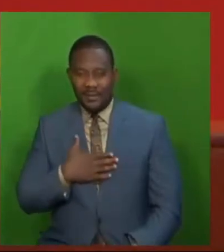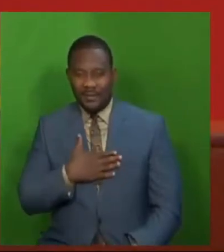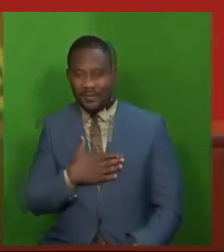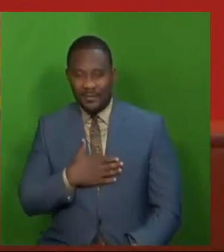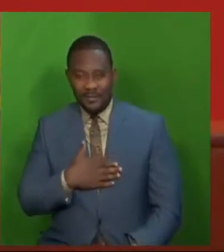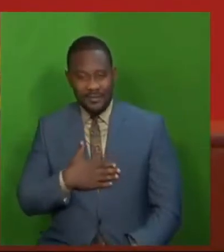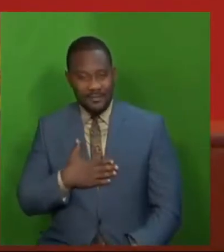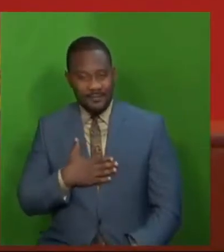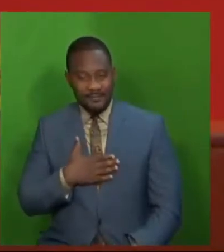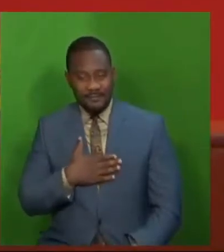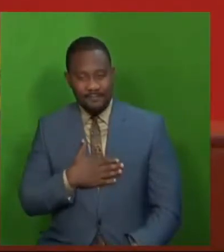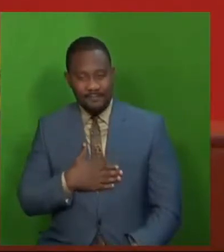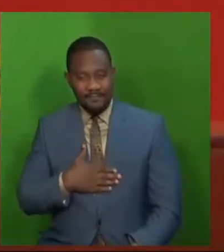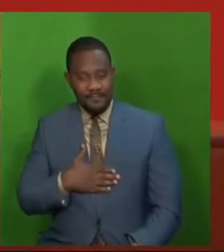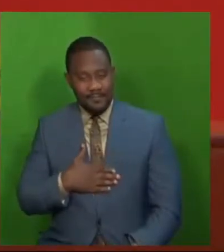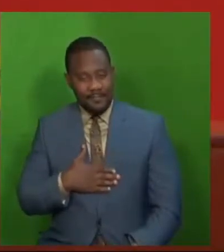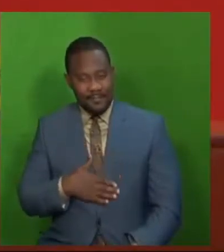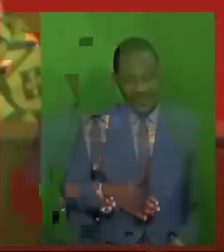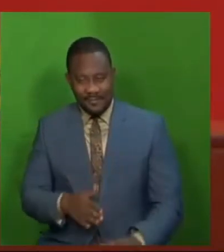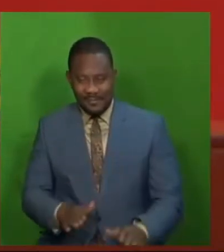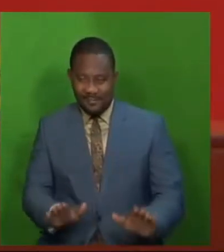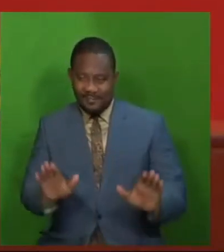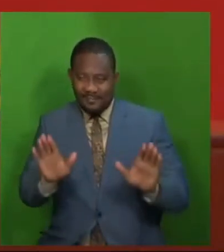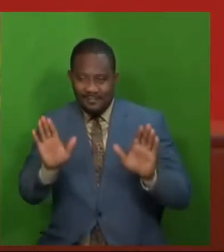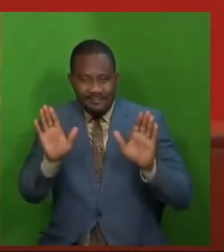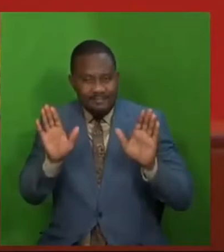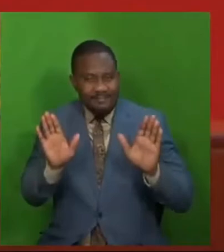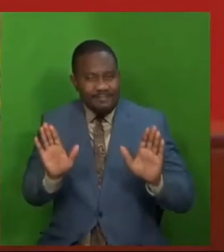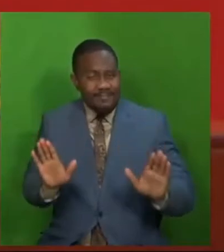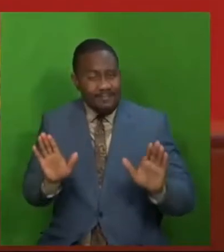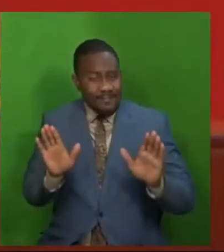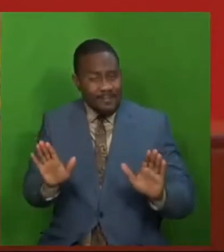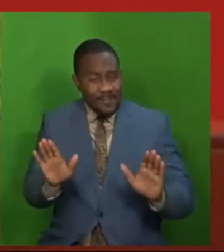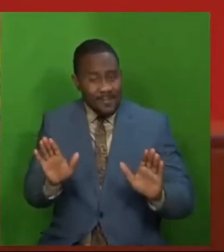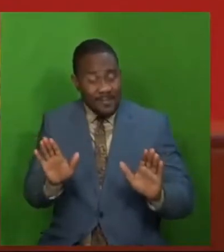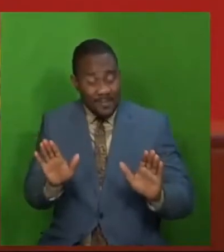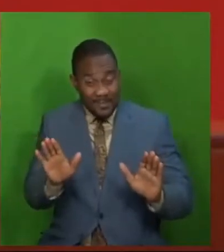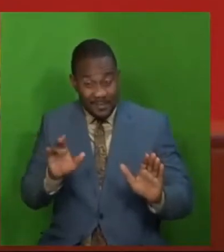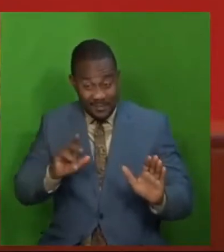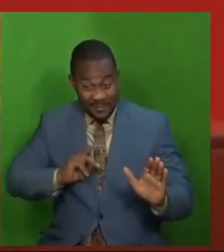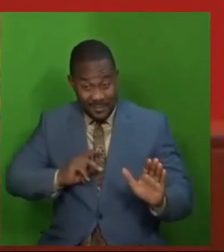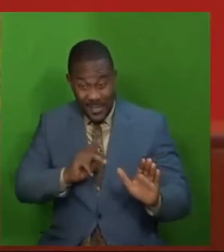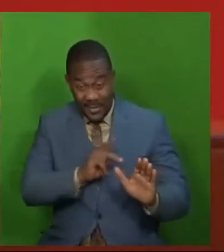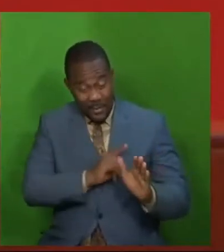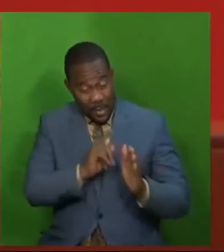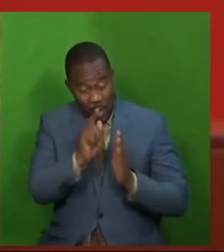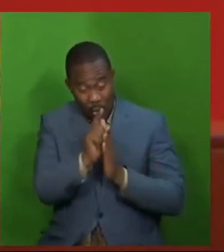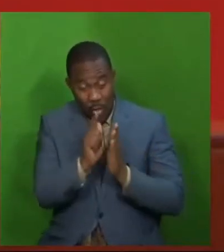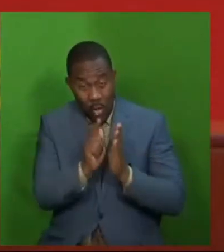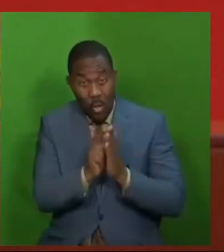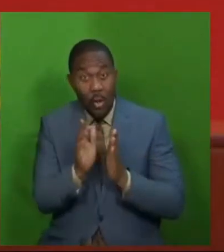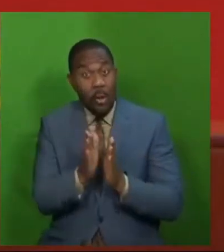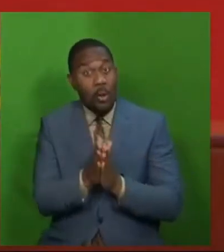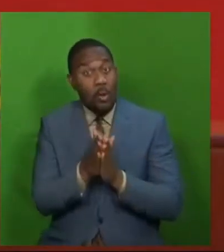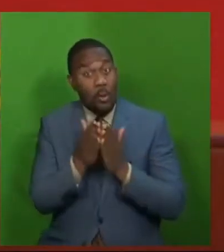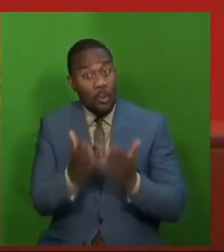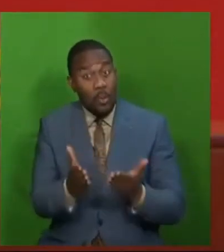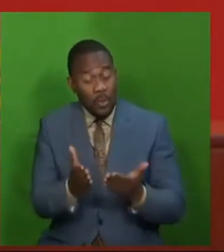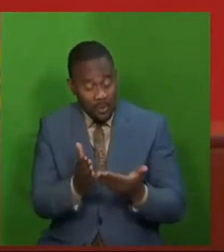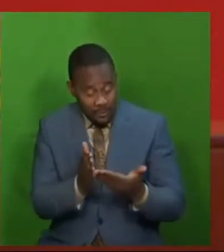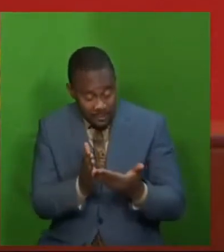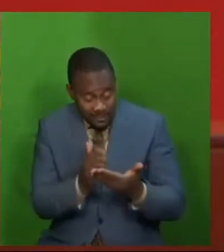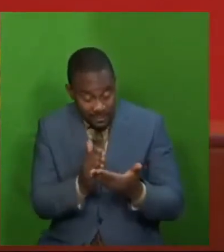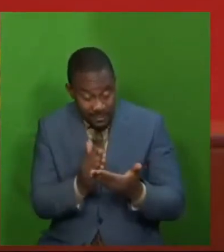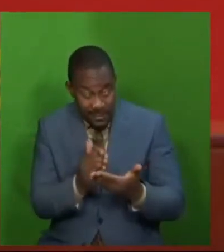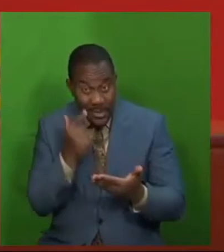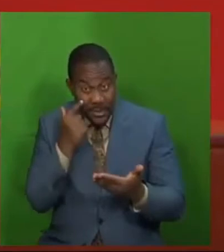please take your time, read the standing orders carefully. Try